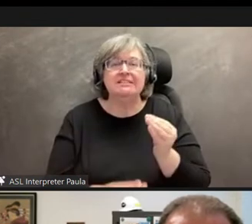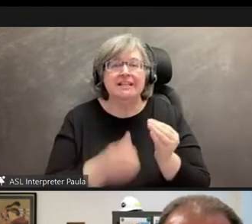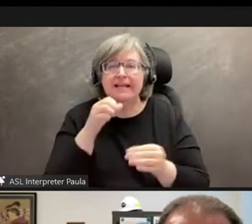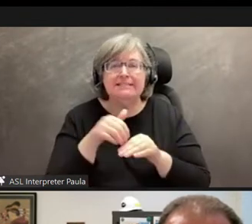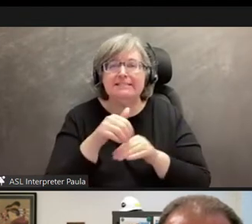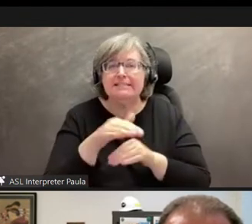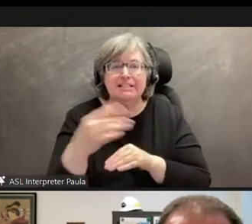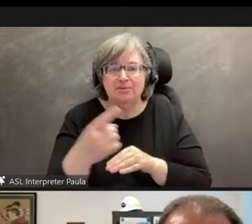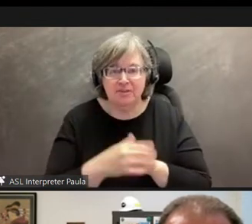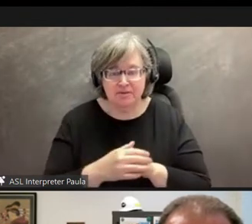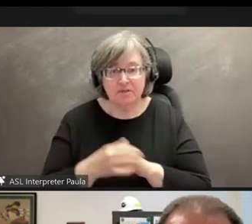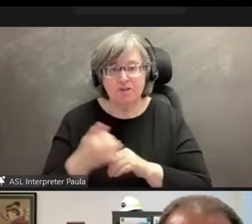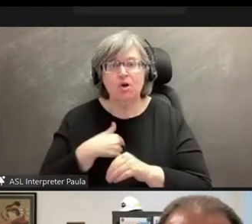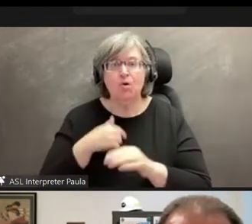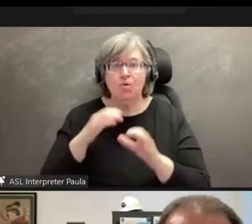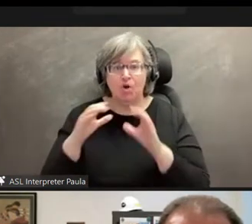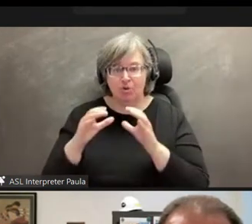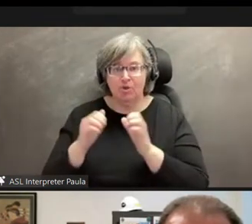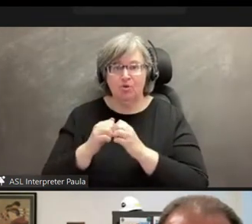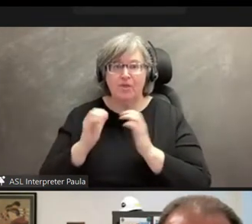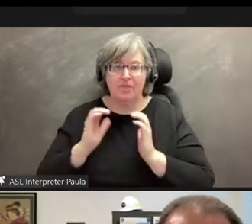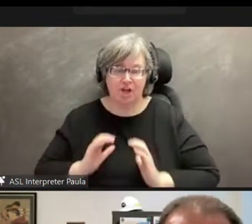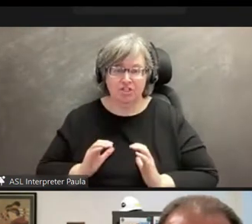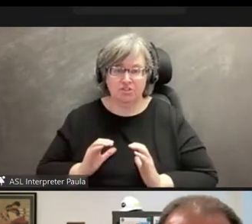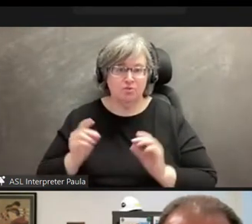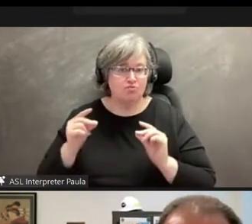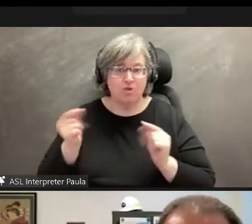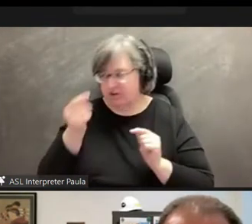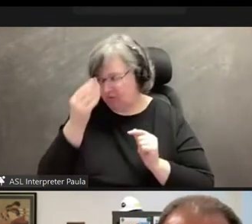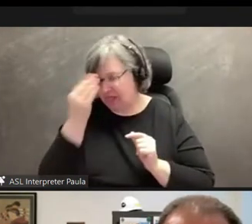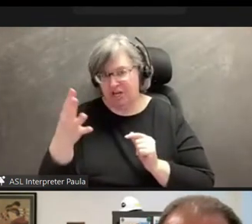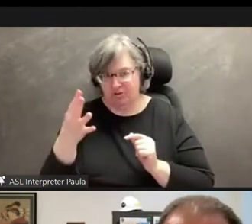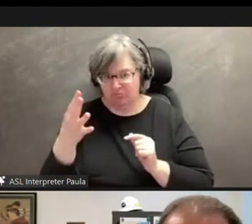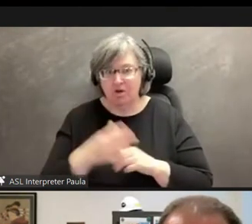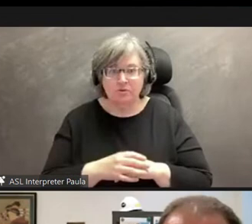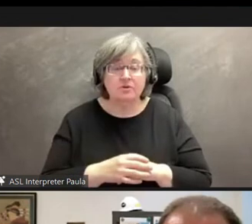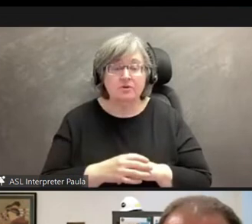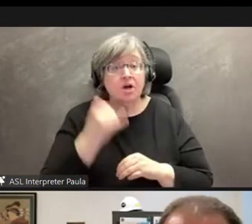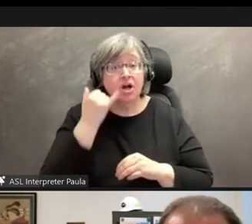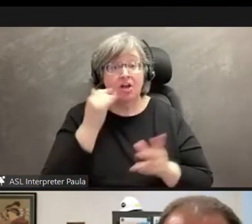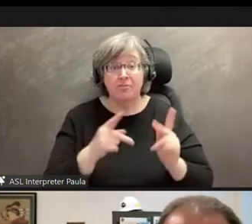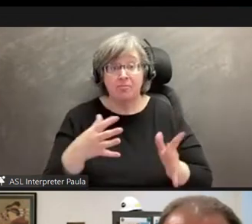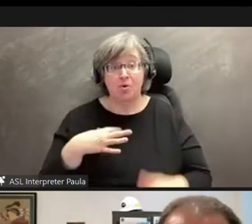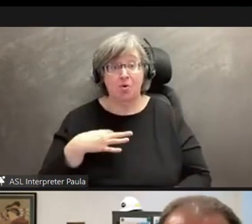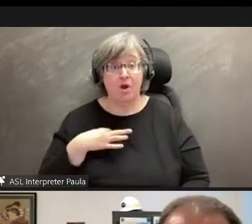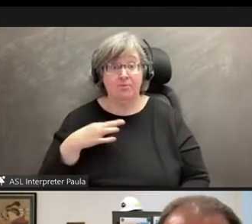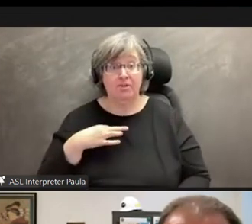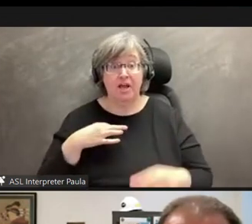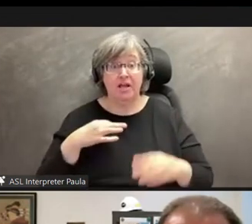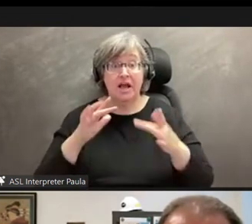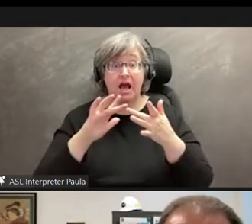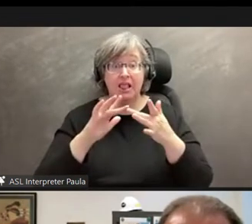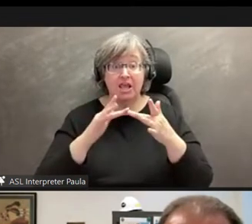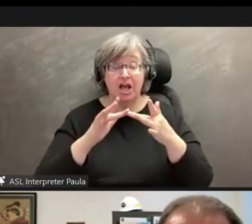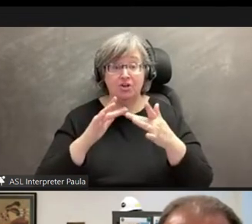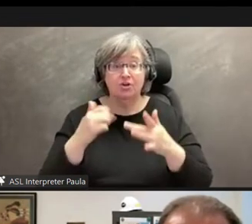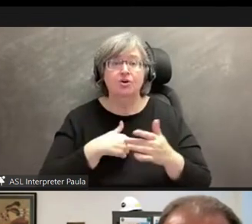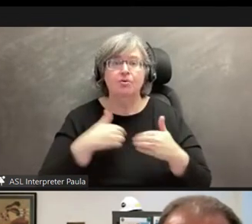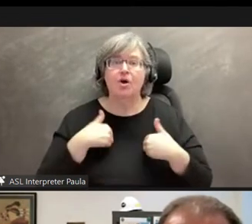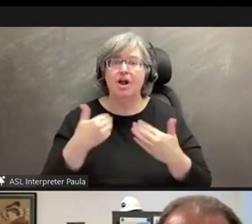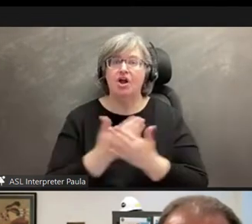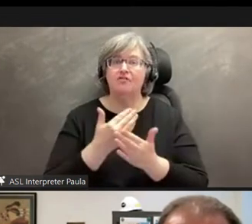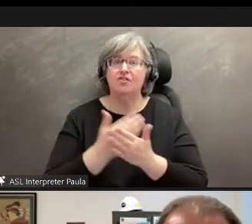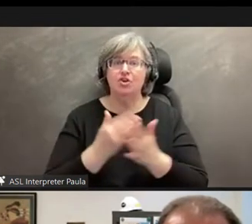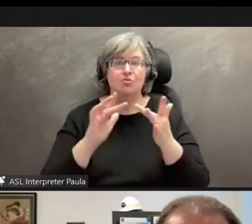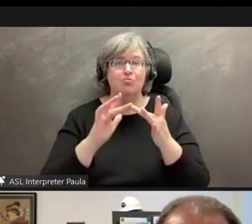something. And then we communicate with customers right away. And for those who want to apply electronically, we have a brand new